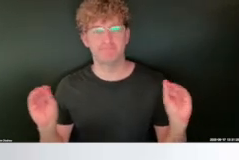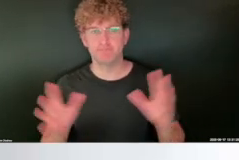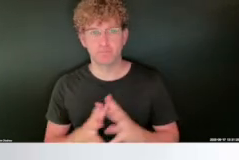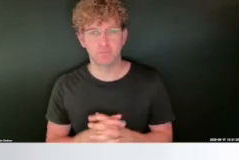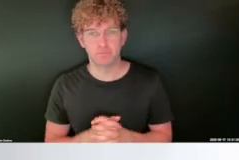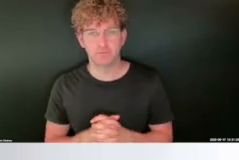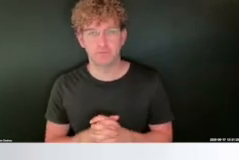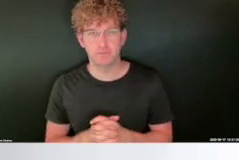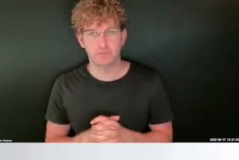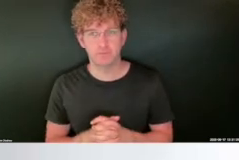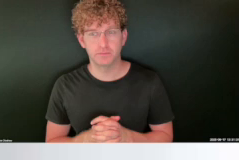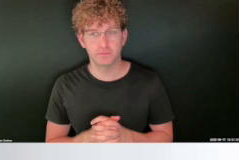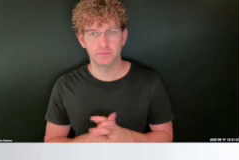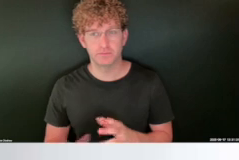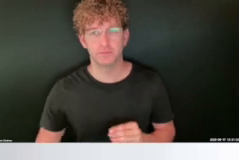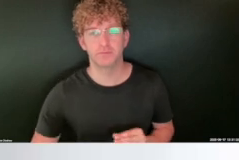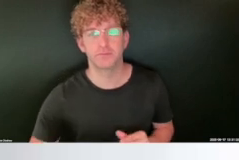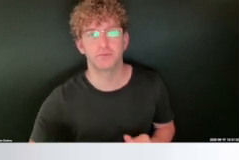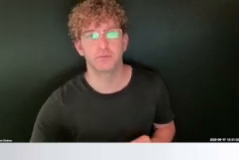hand. All right.